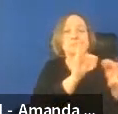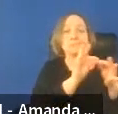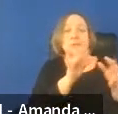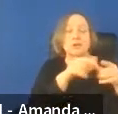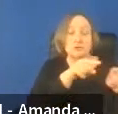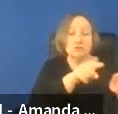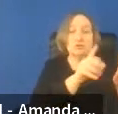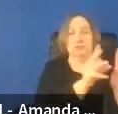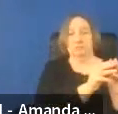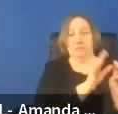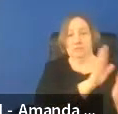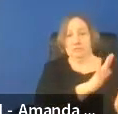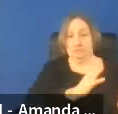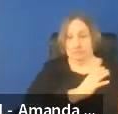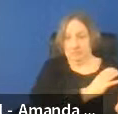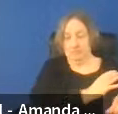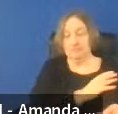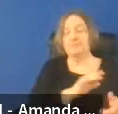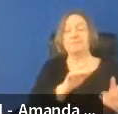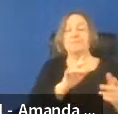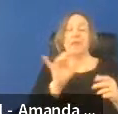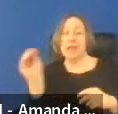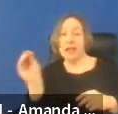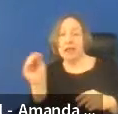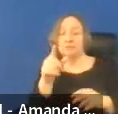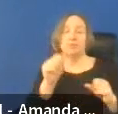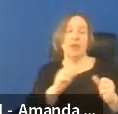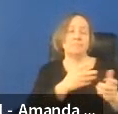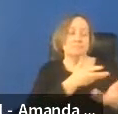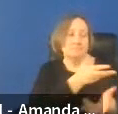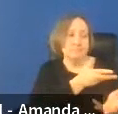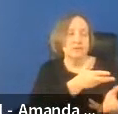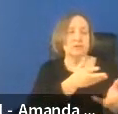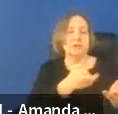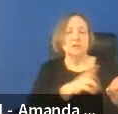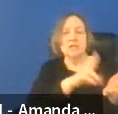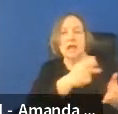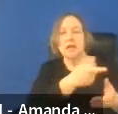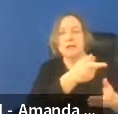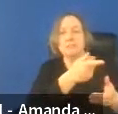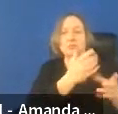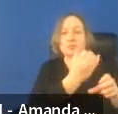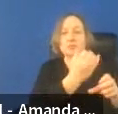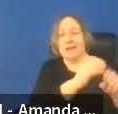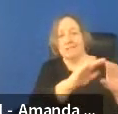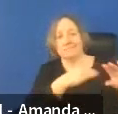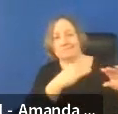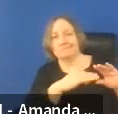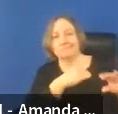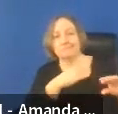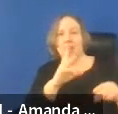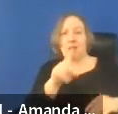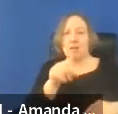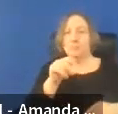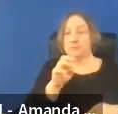the commission meetings, and you can stay connected by signing up to receive regular updates.